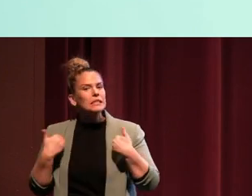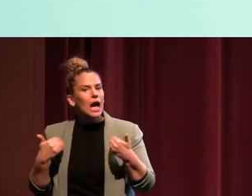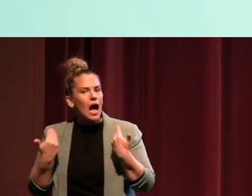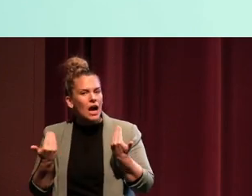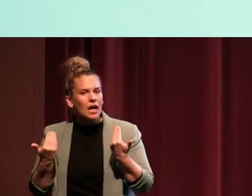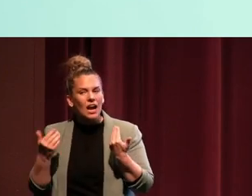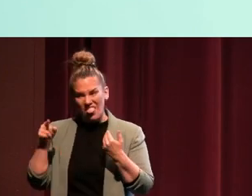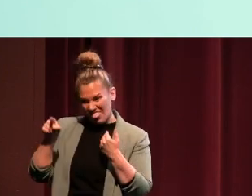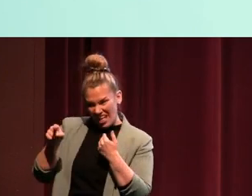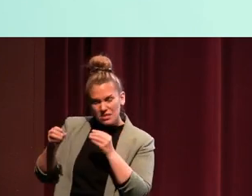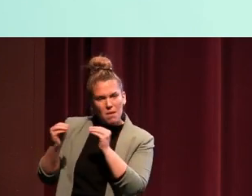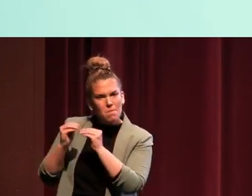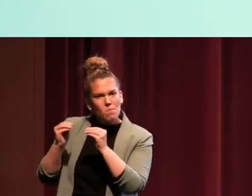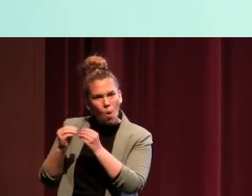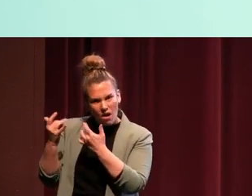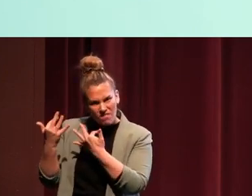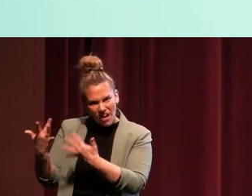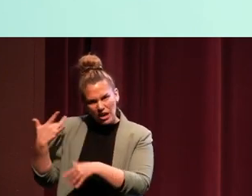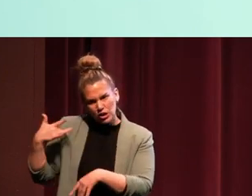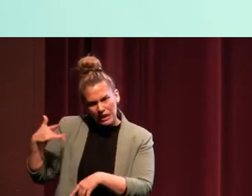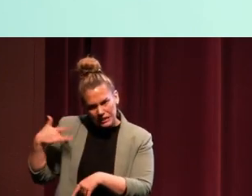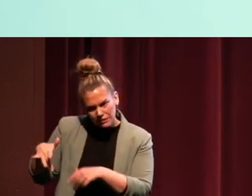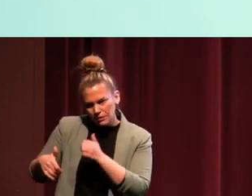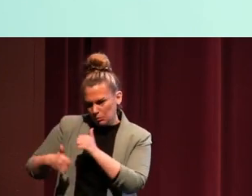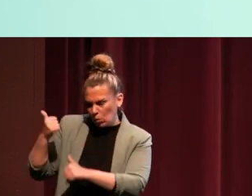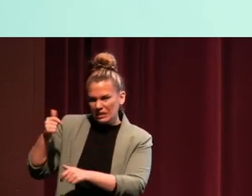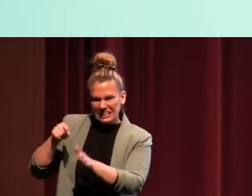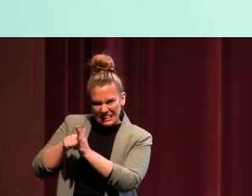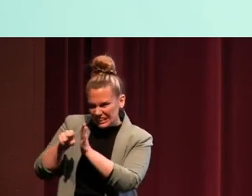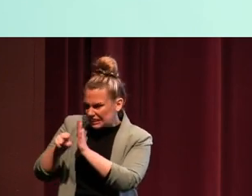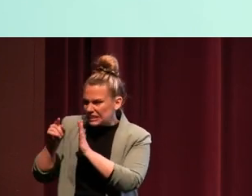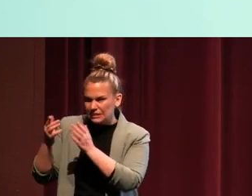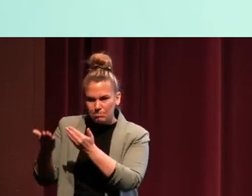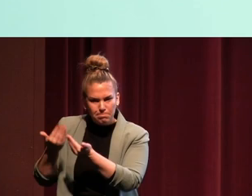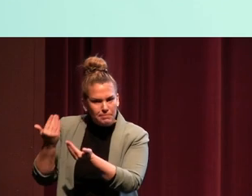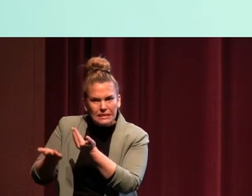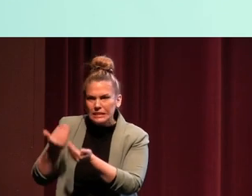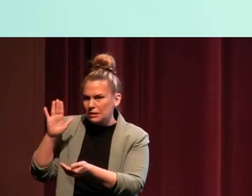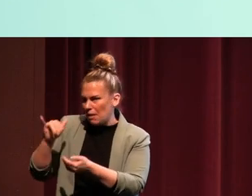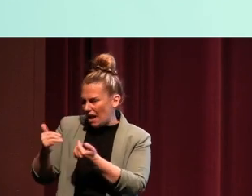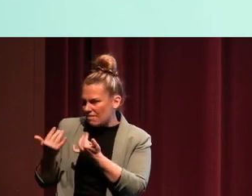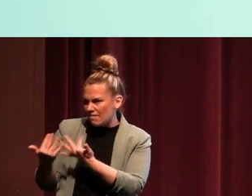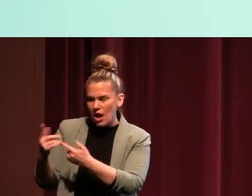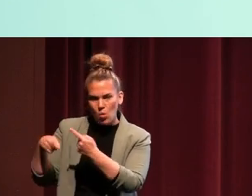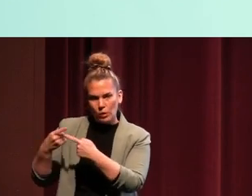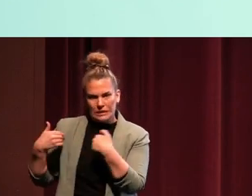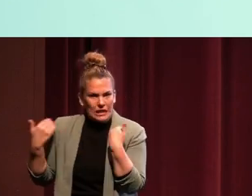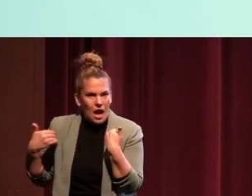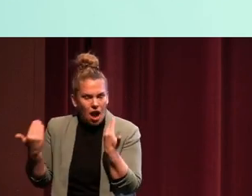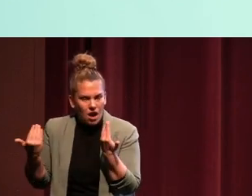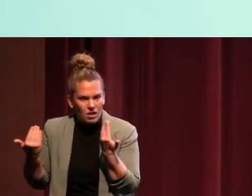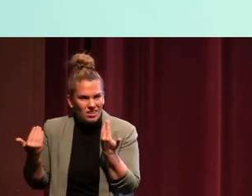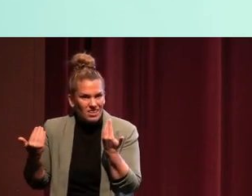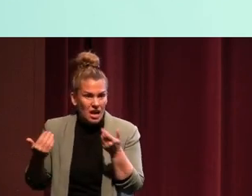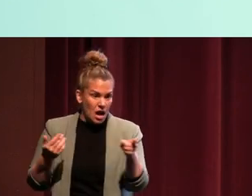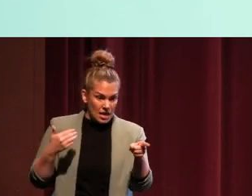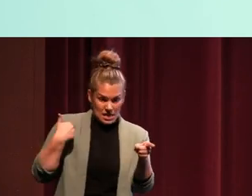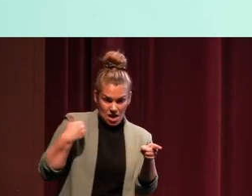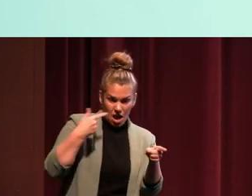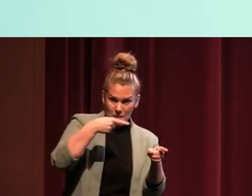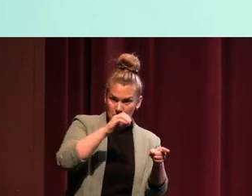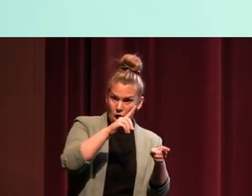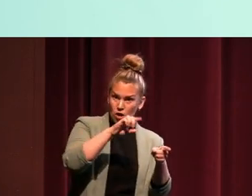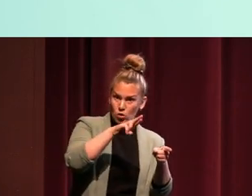fire-sensitive species. It's easily killed by surface fire, especially when it's young. Even young ponderosa pine are